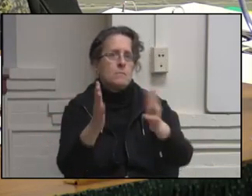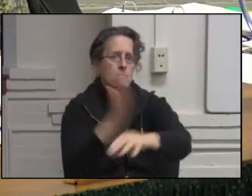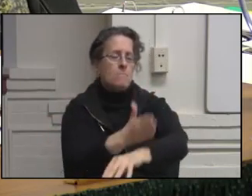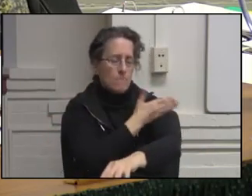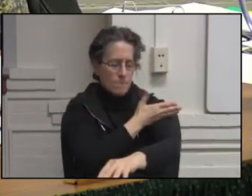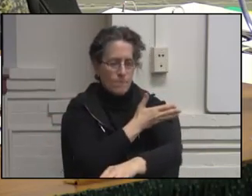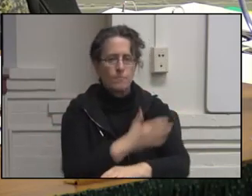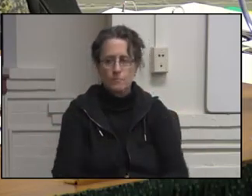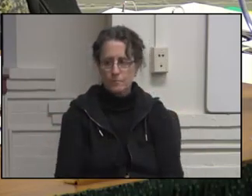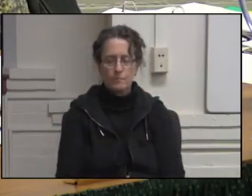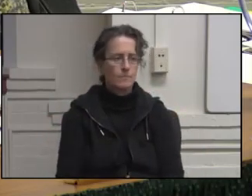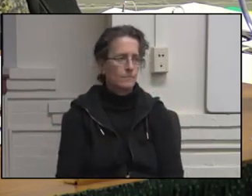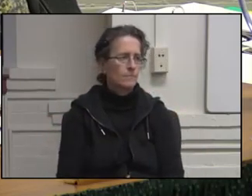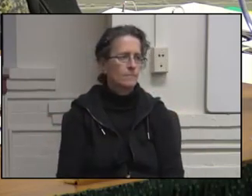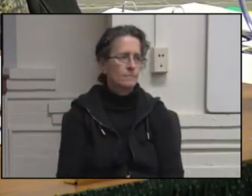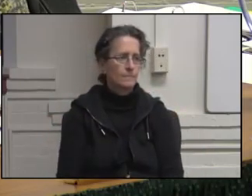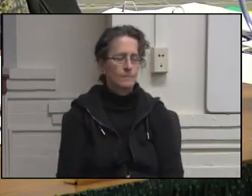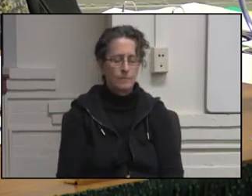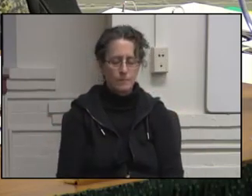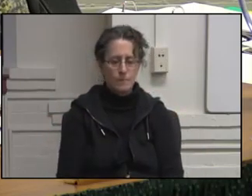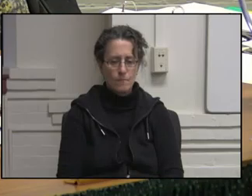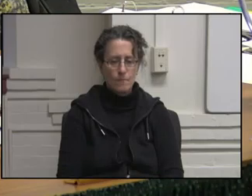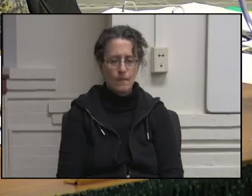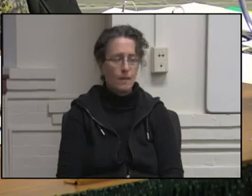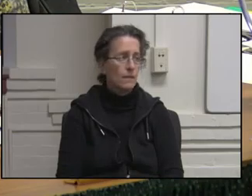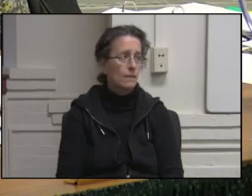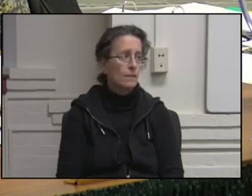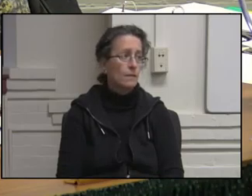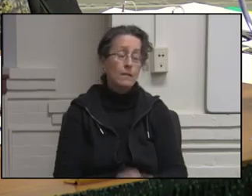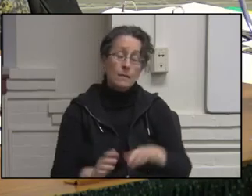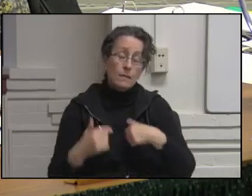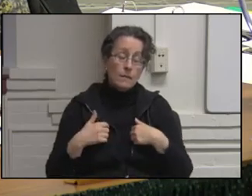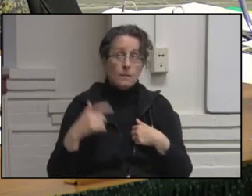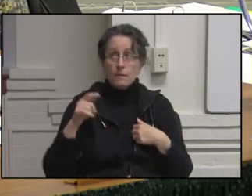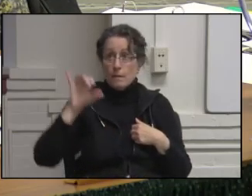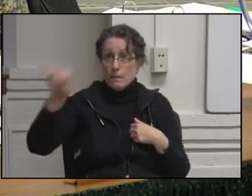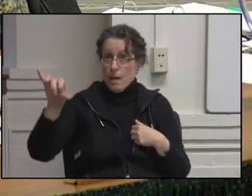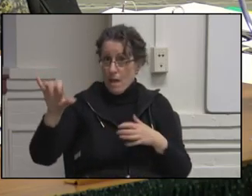like to have us talk a little about having our staff explore